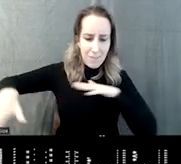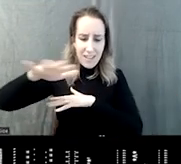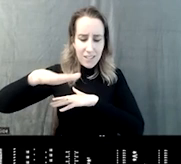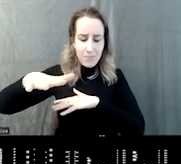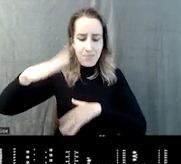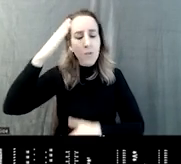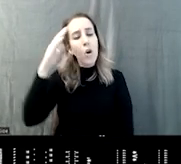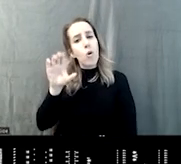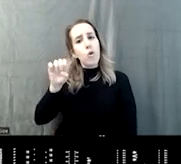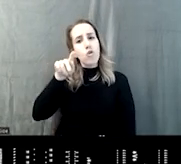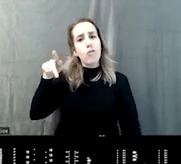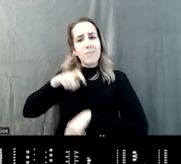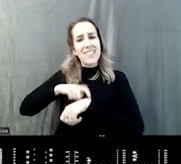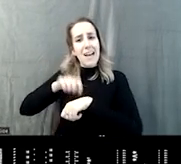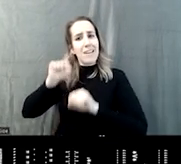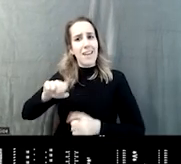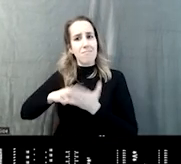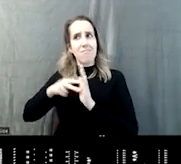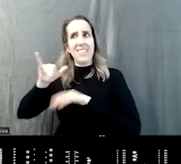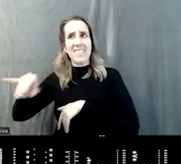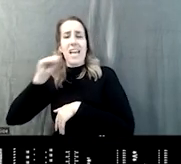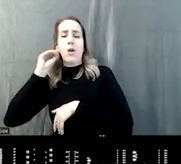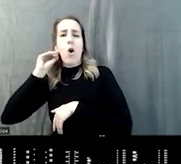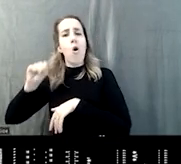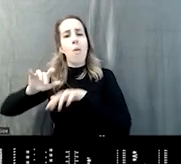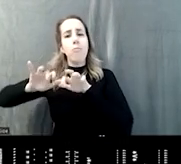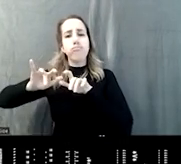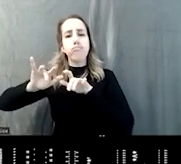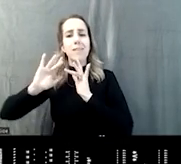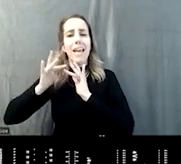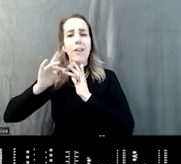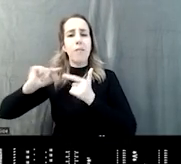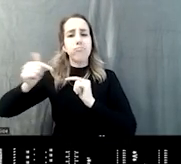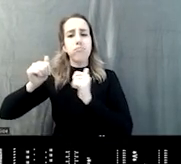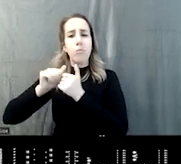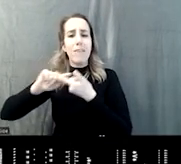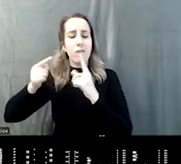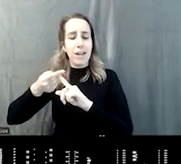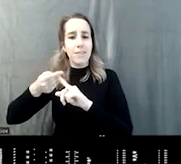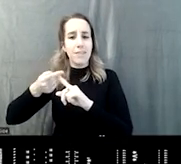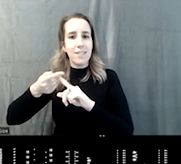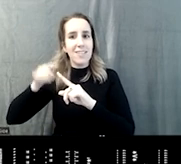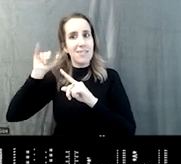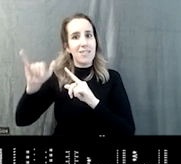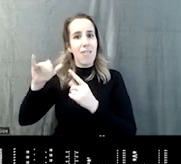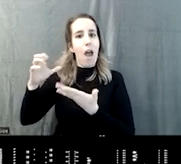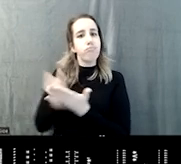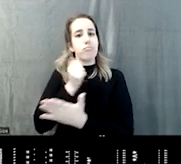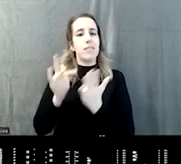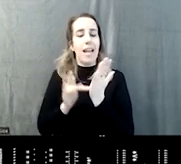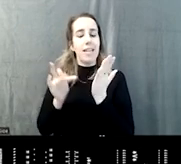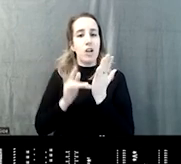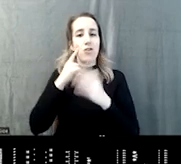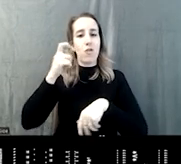and being on the internet or talking to your friends. So thinking about technology as a way to time travel or be in connection, and also